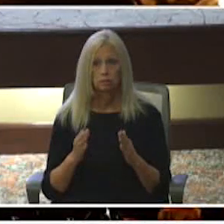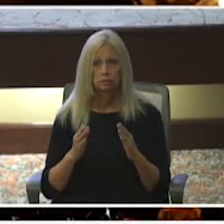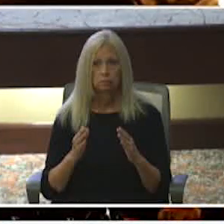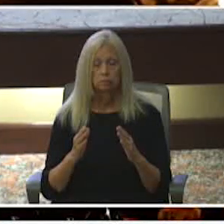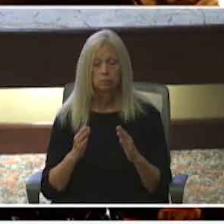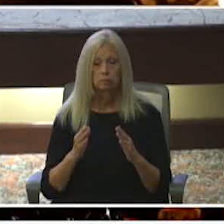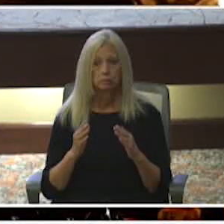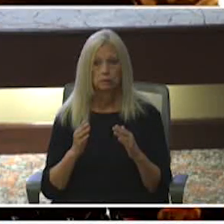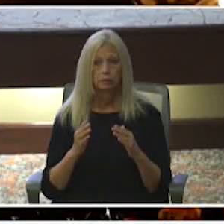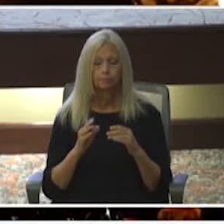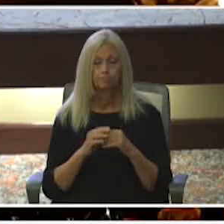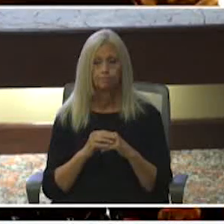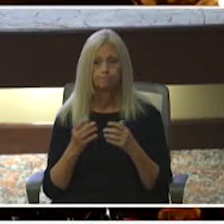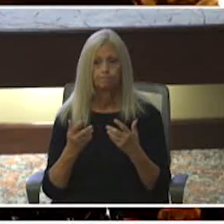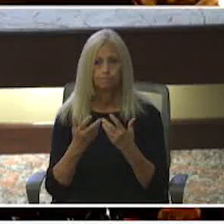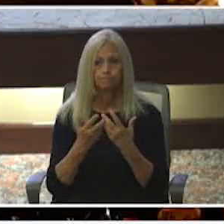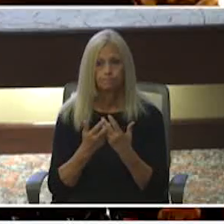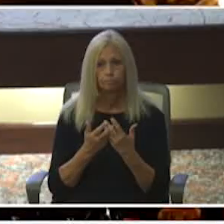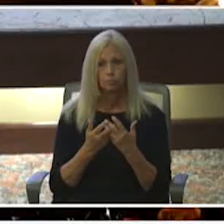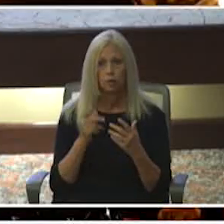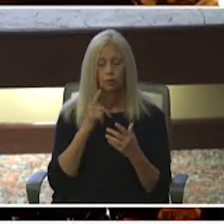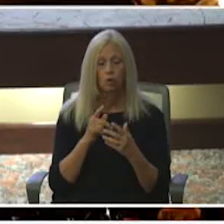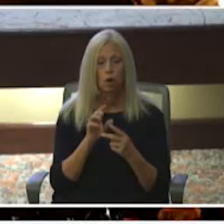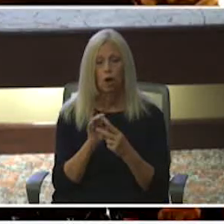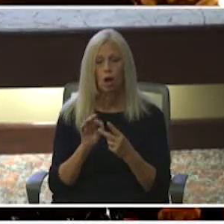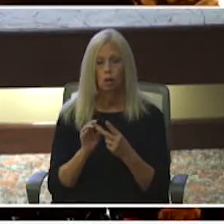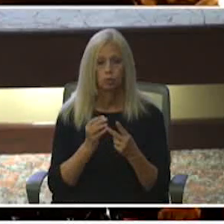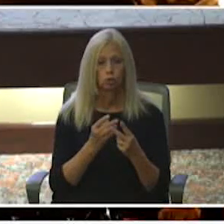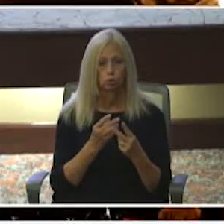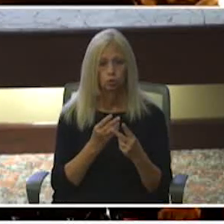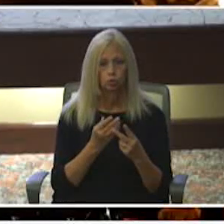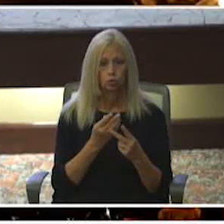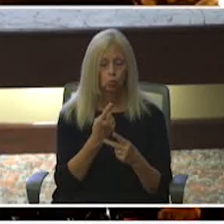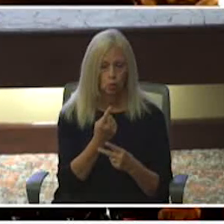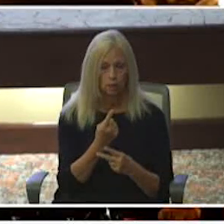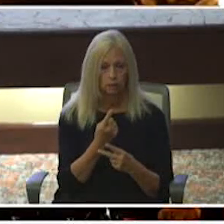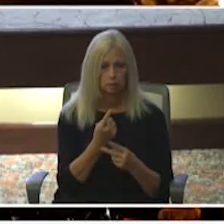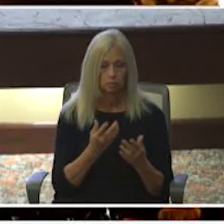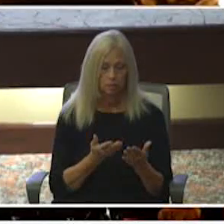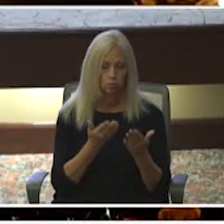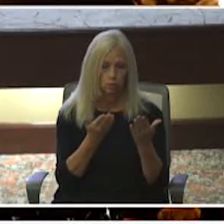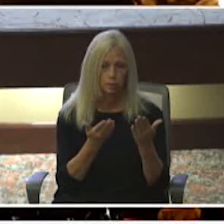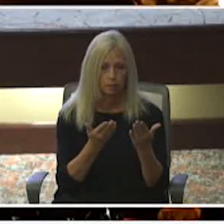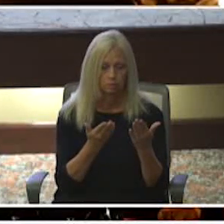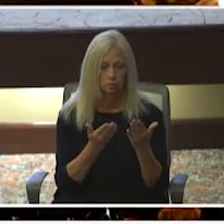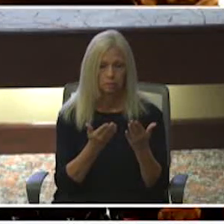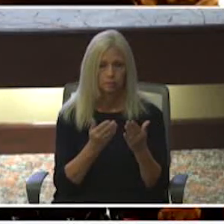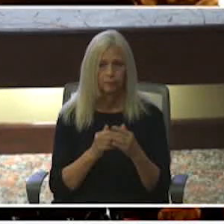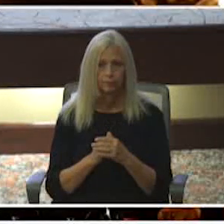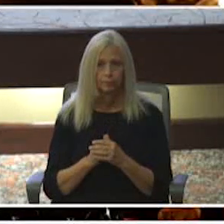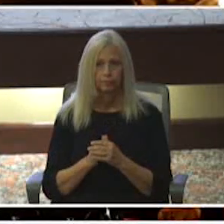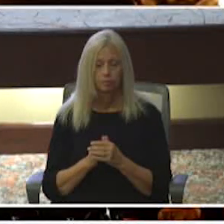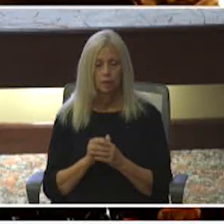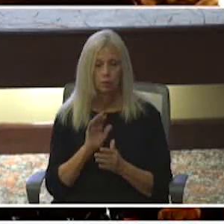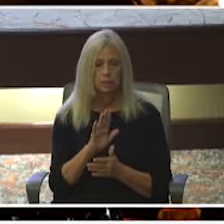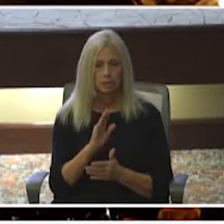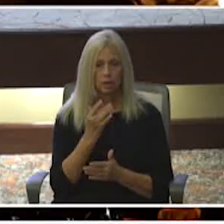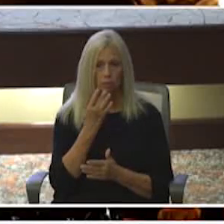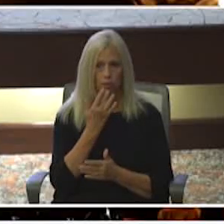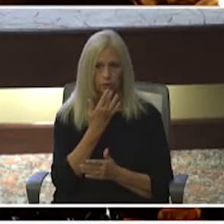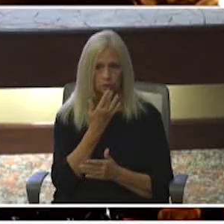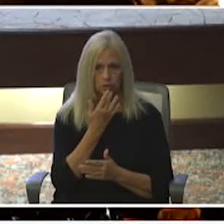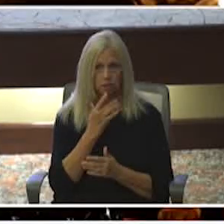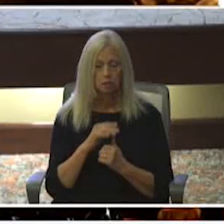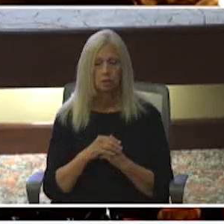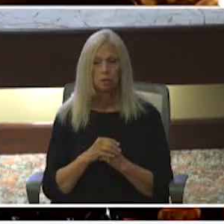to recommending option 1, or that was our preference. And this option 1 would